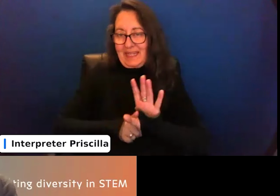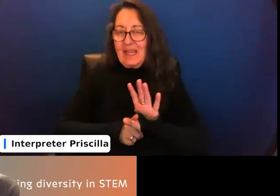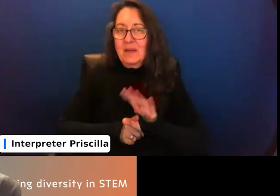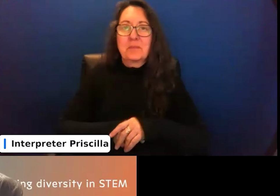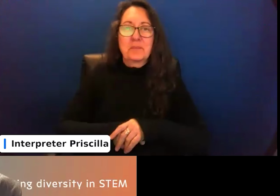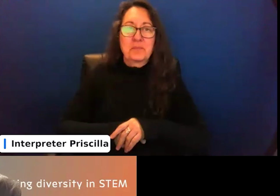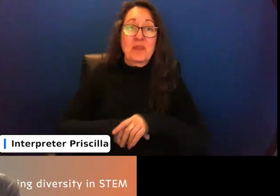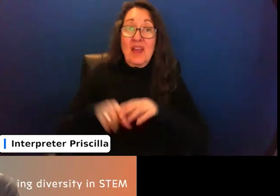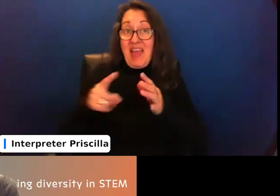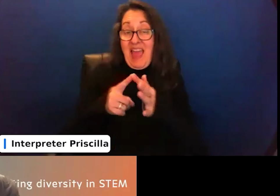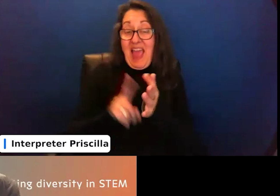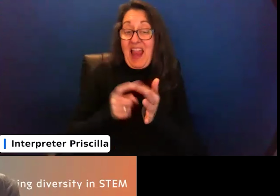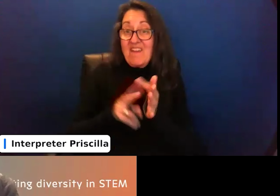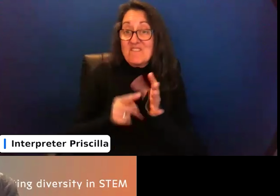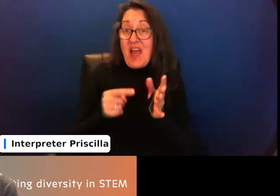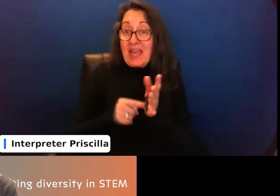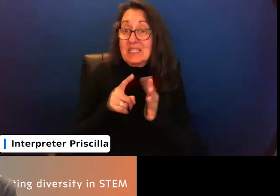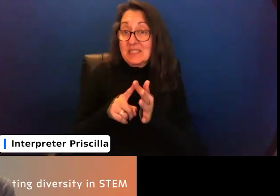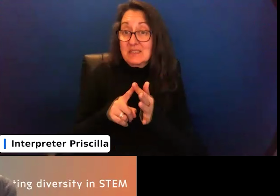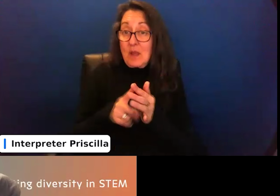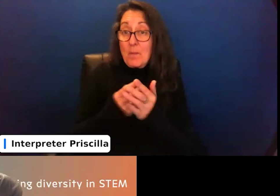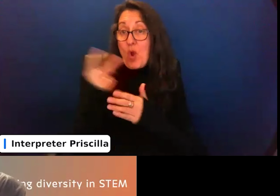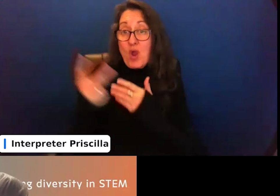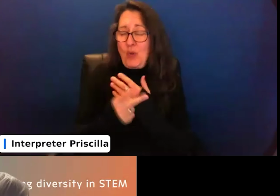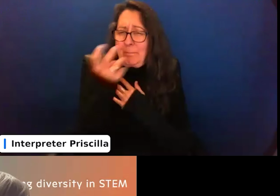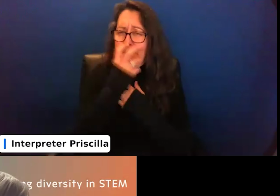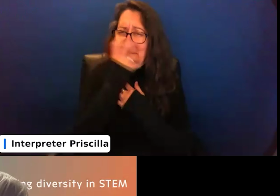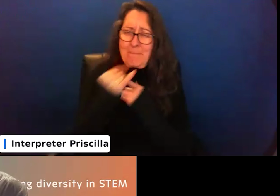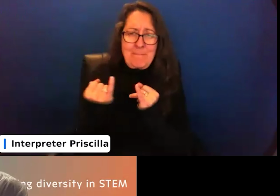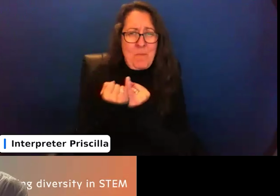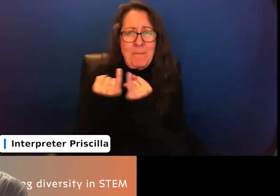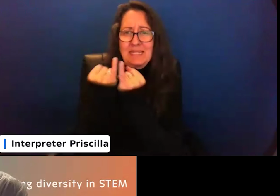seen upwards of 1,000 applications.